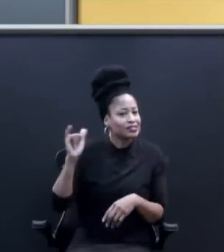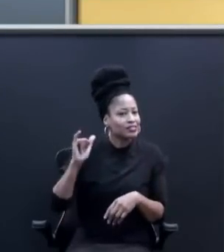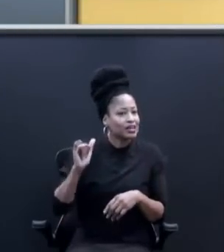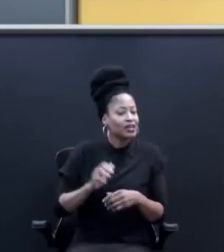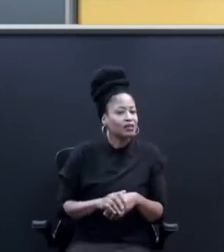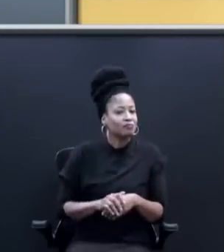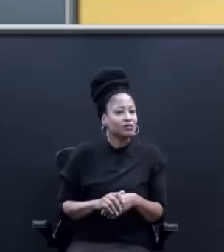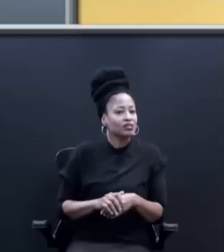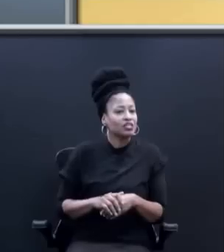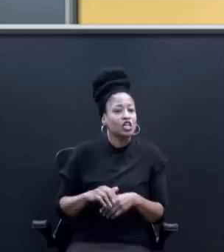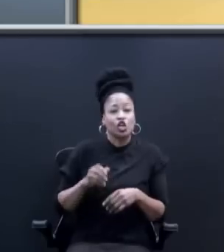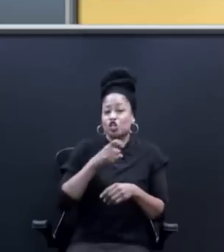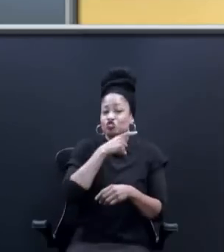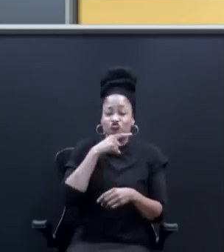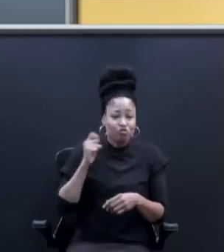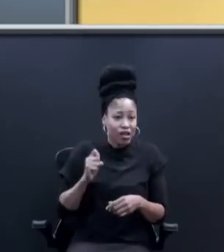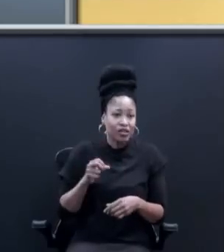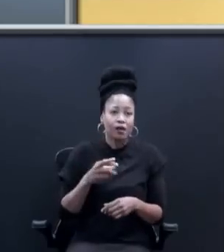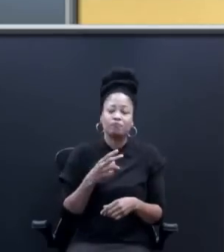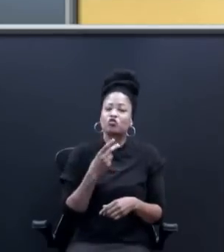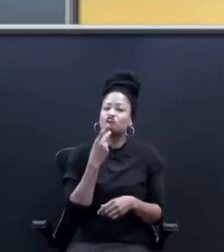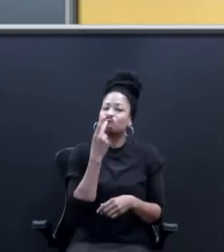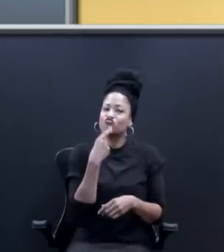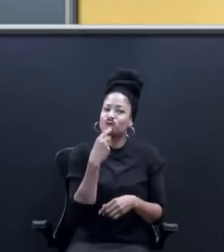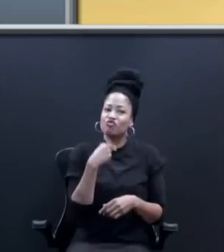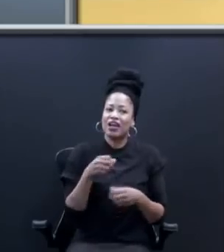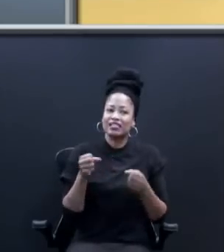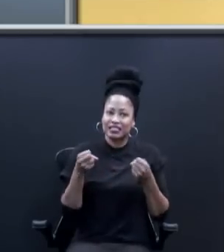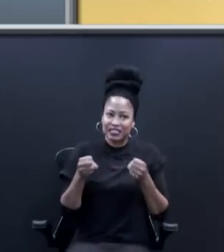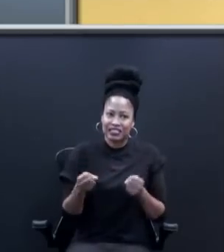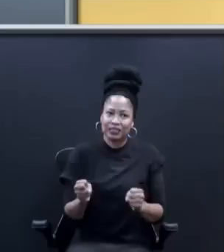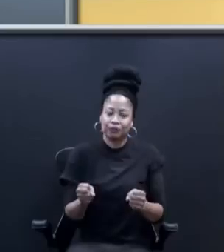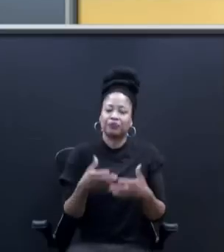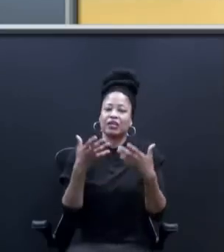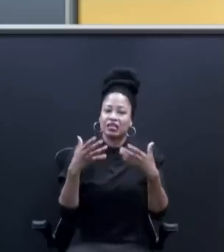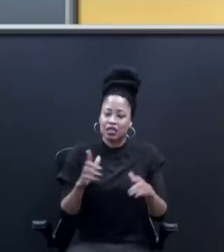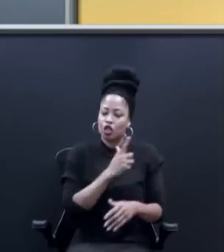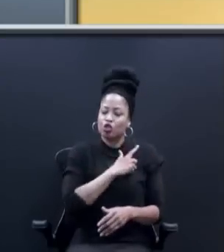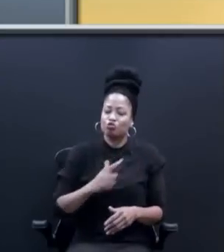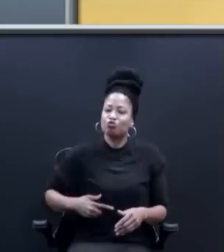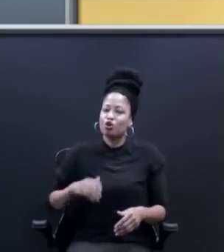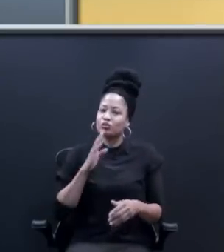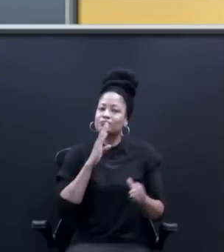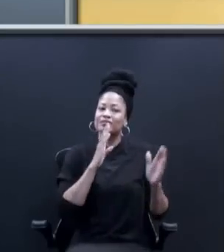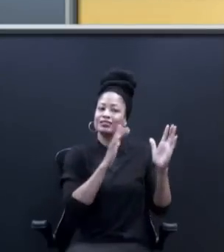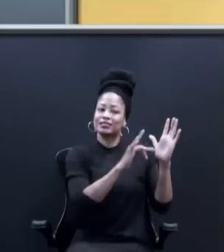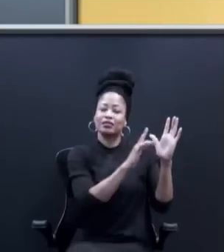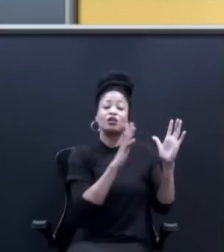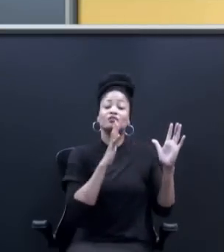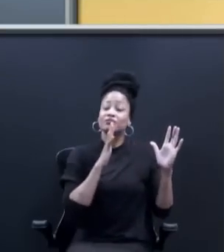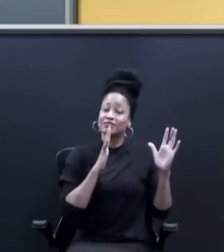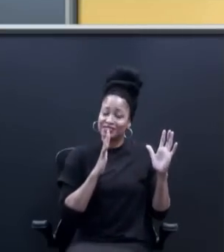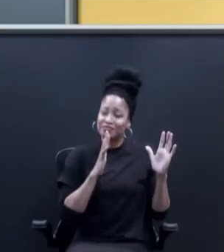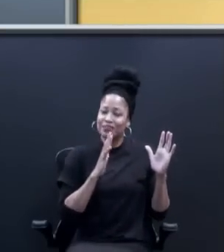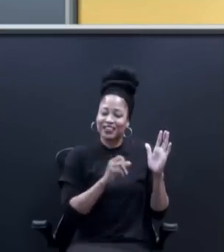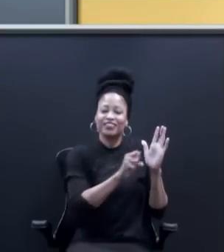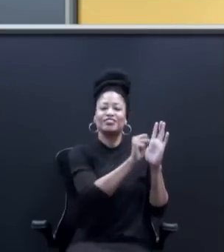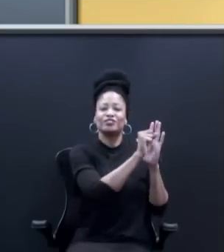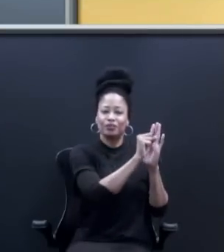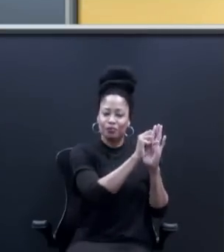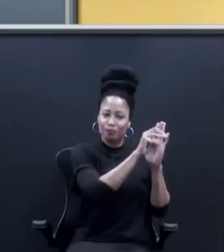When all of them had got across the River Jordan, then the Lord spoke unto Moses. Skip down to verse 16. Verse 16 and read